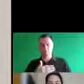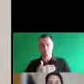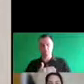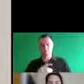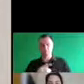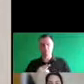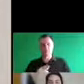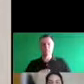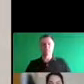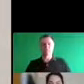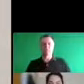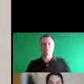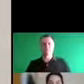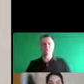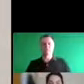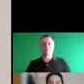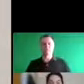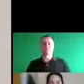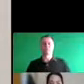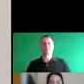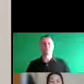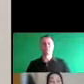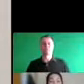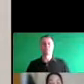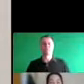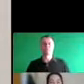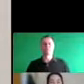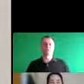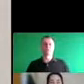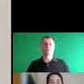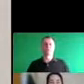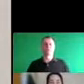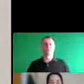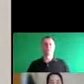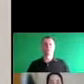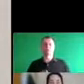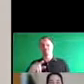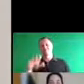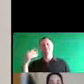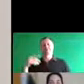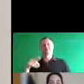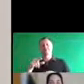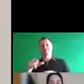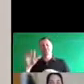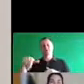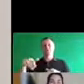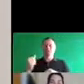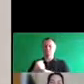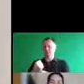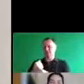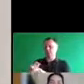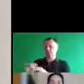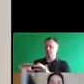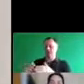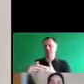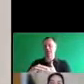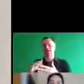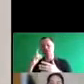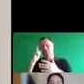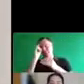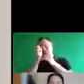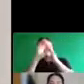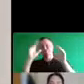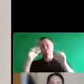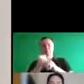you then move them from what you had been working on into something that could be an exhibition?